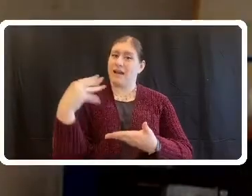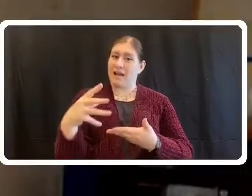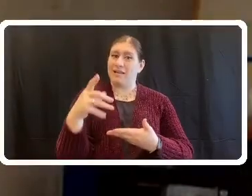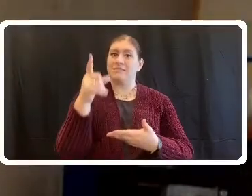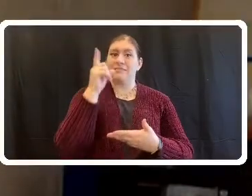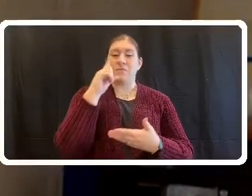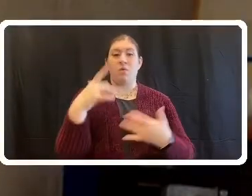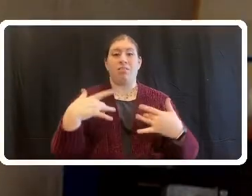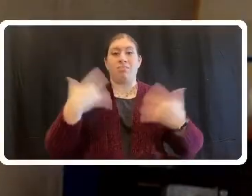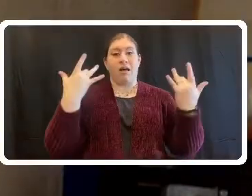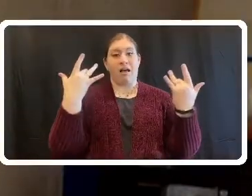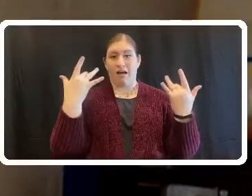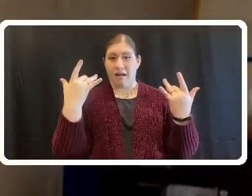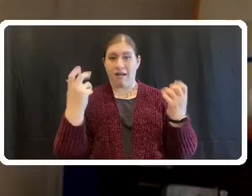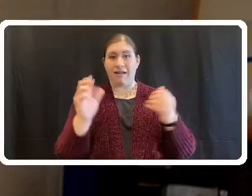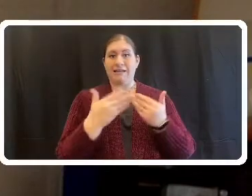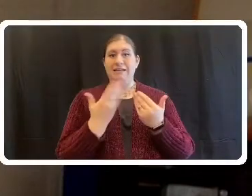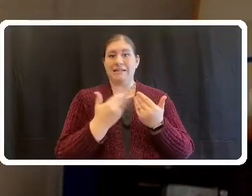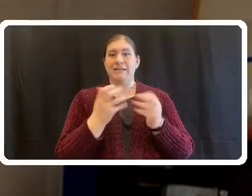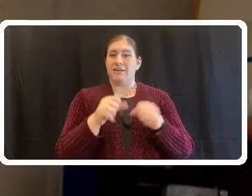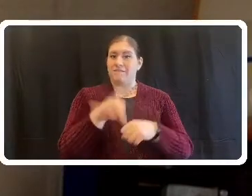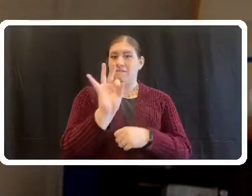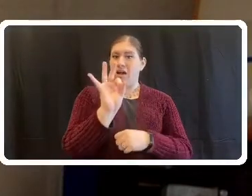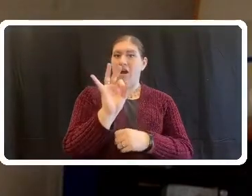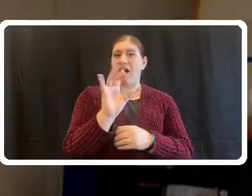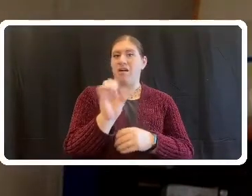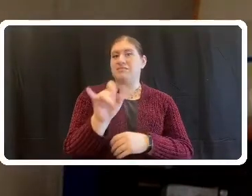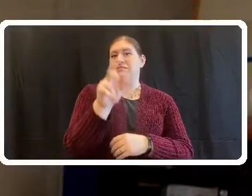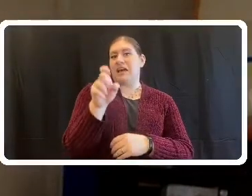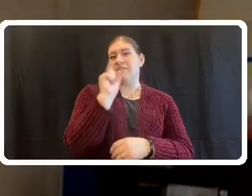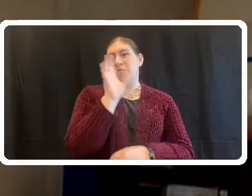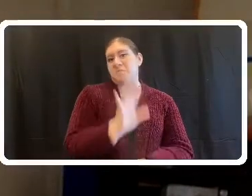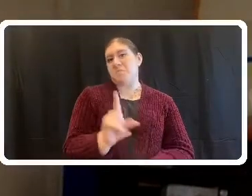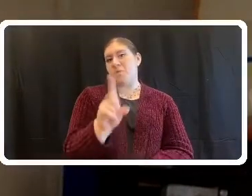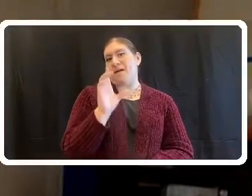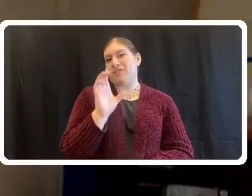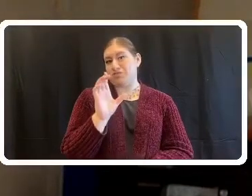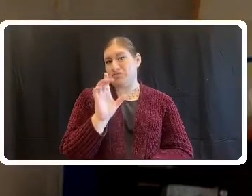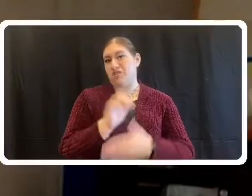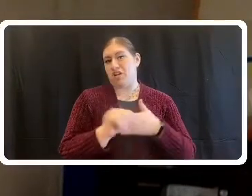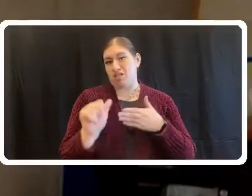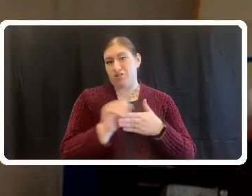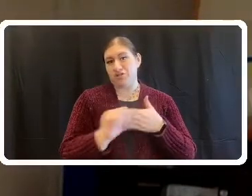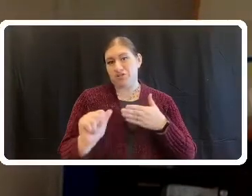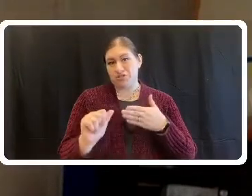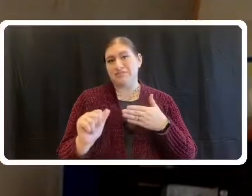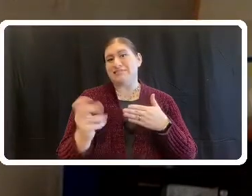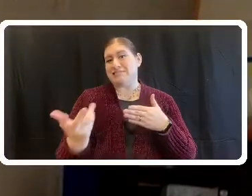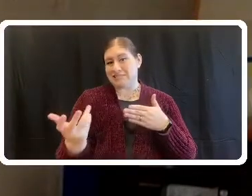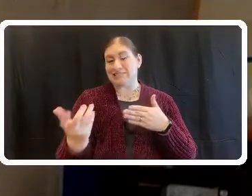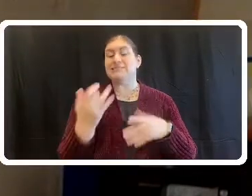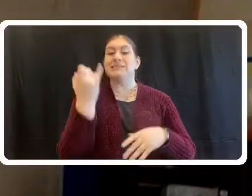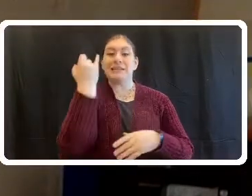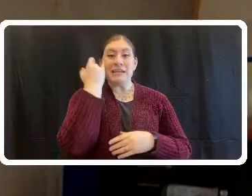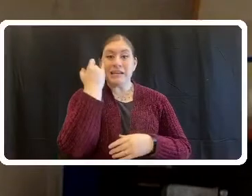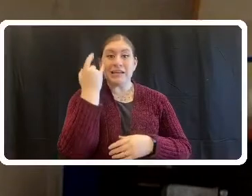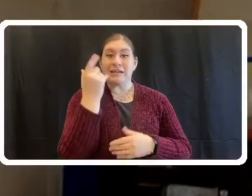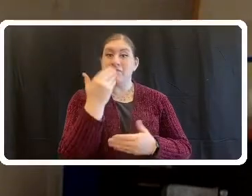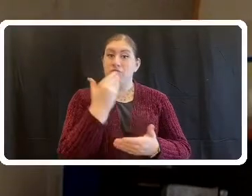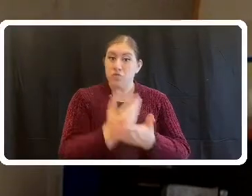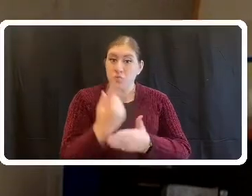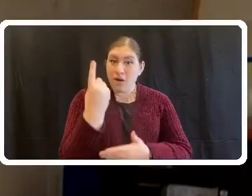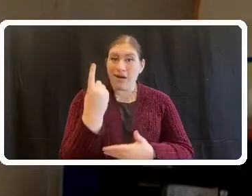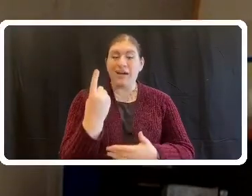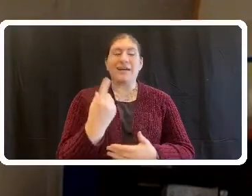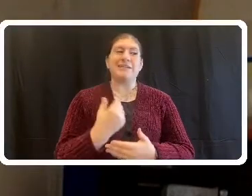very lightweight easel, you can sometimes find them on sale for about Oh, $100. yeah. Yeah, but if you were getting a good